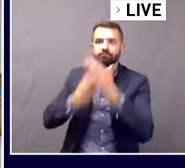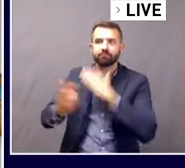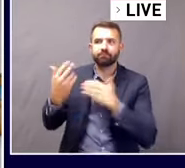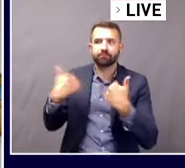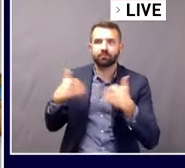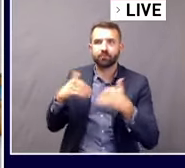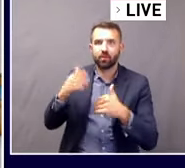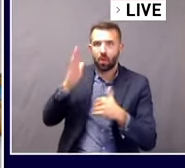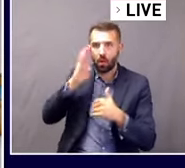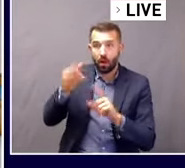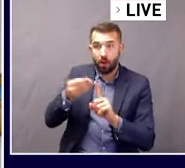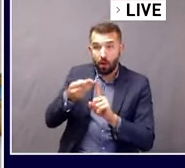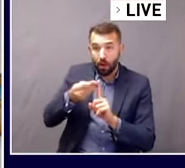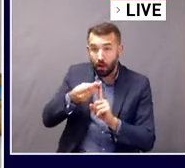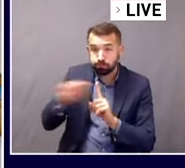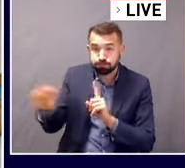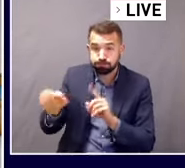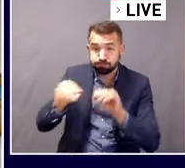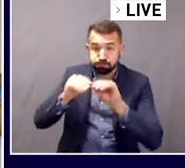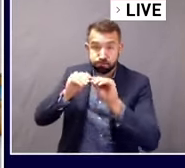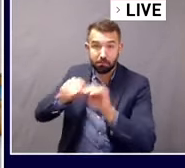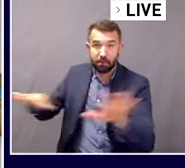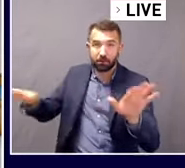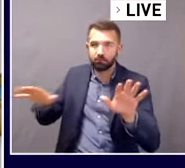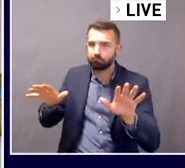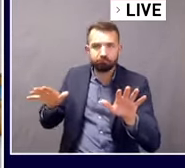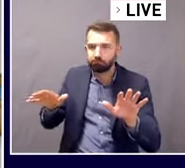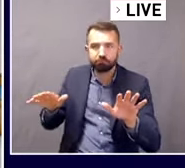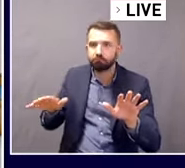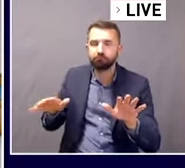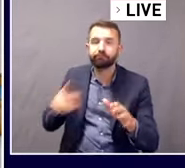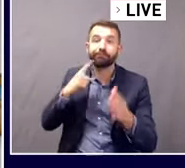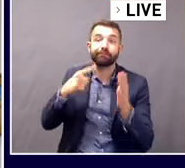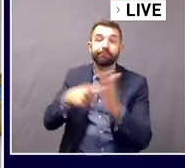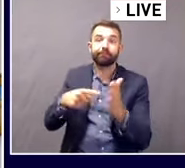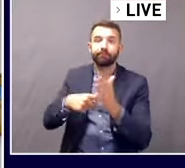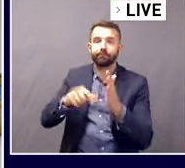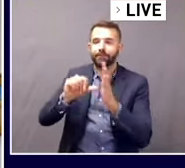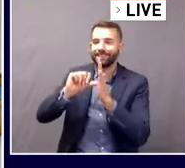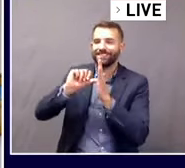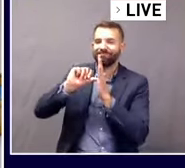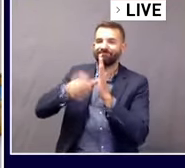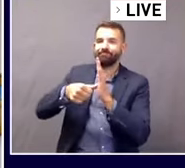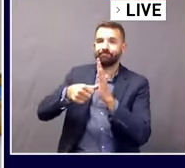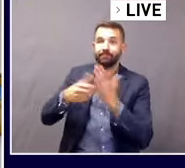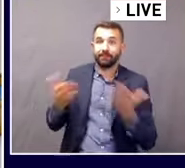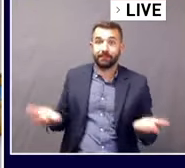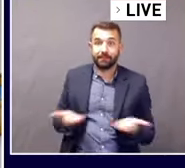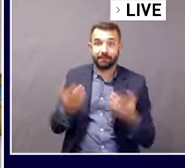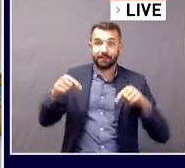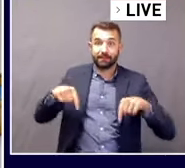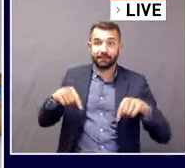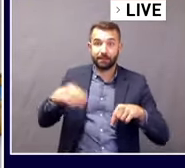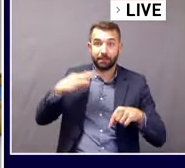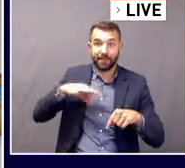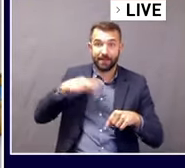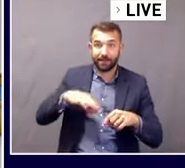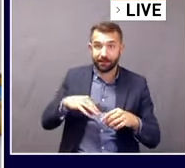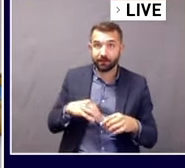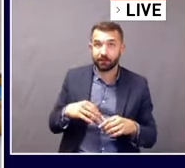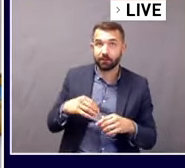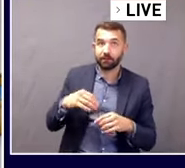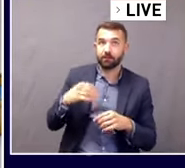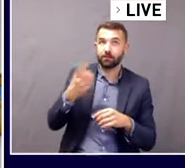transmission. One I want to put a spotlight on is one that came out of the state of Maine. Dr. Laura Blaisdell and